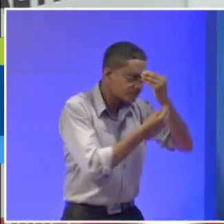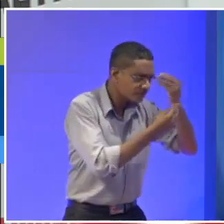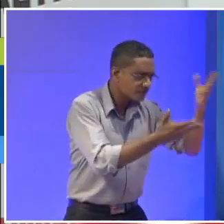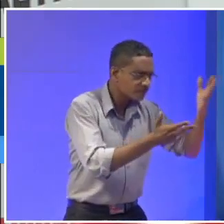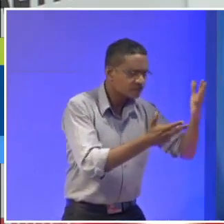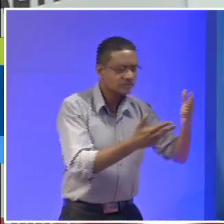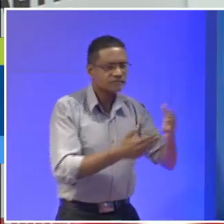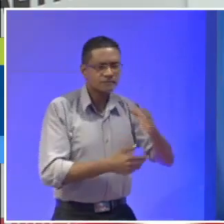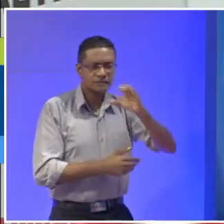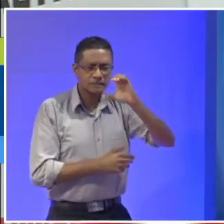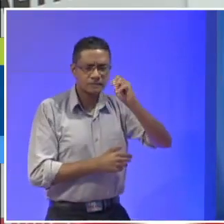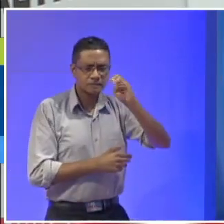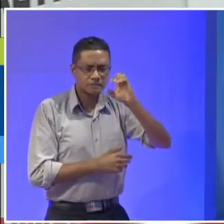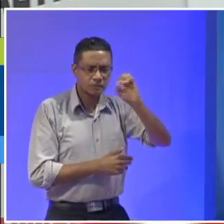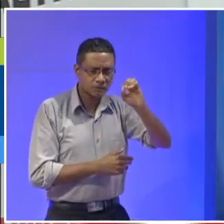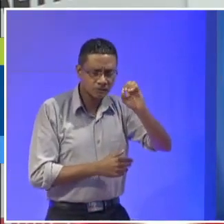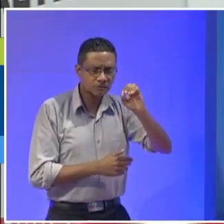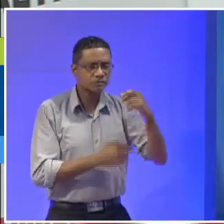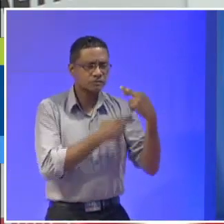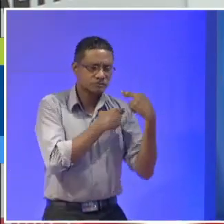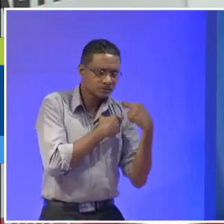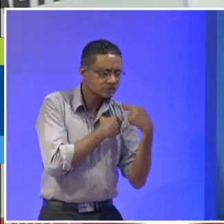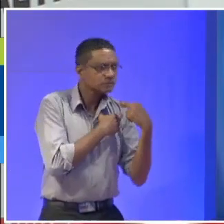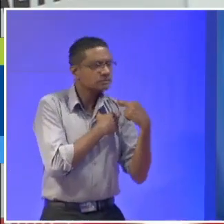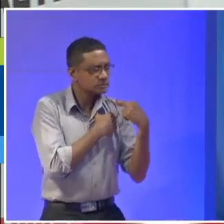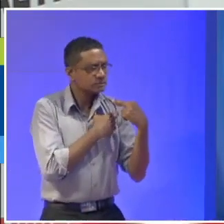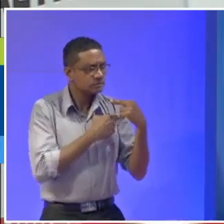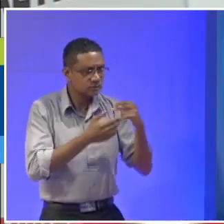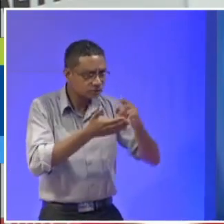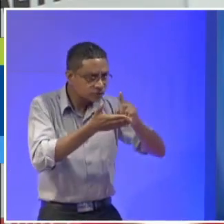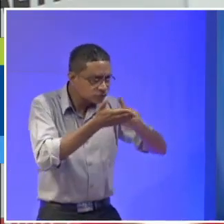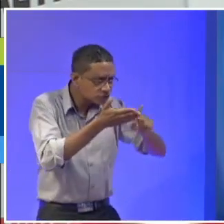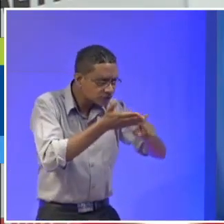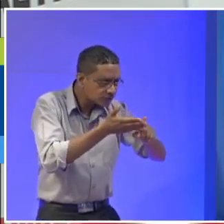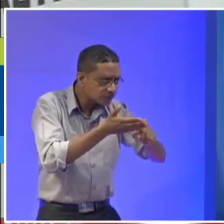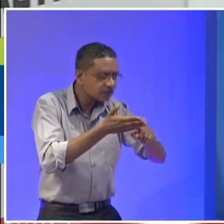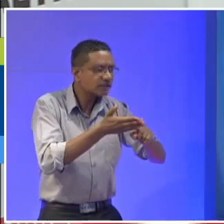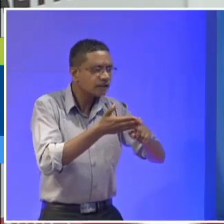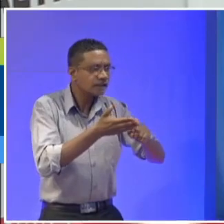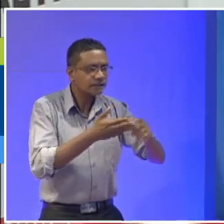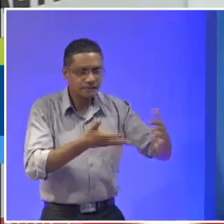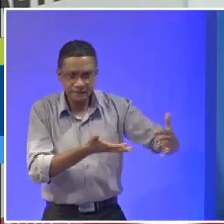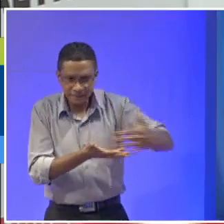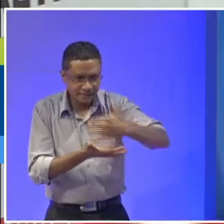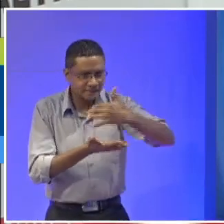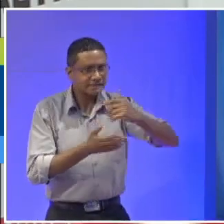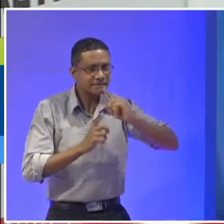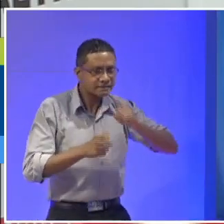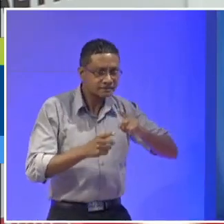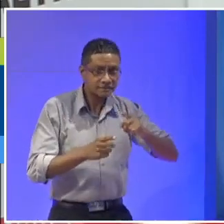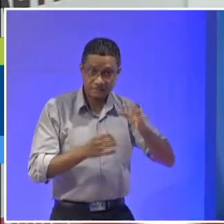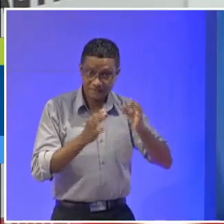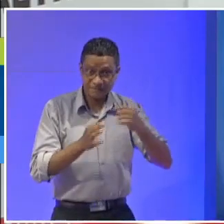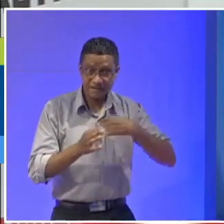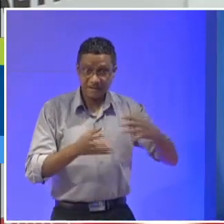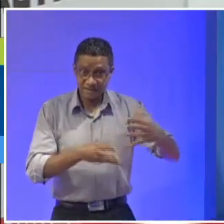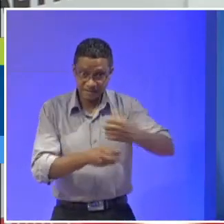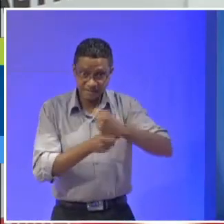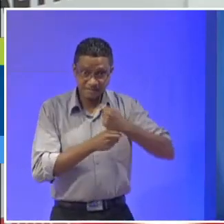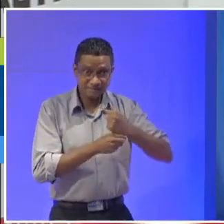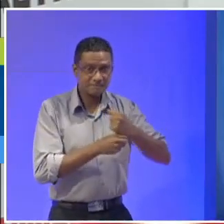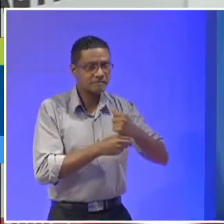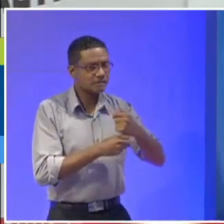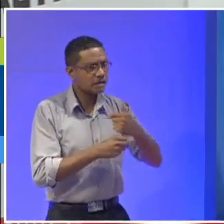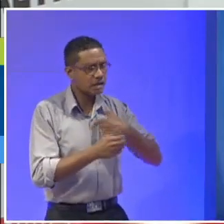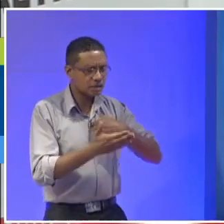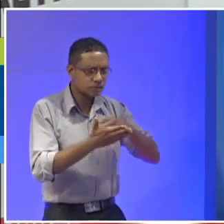also responsible for disseminating those results. And if I can have that particular case off the record, I can look into it. But just to say for